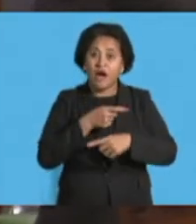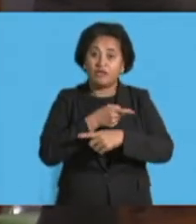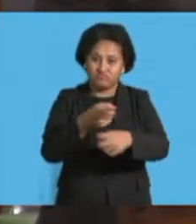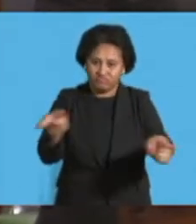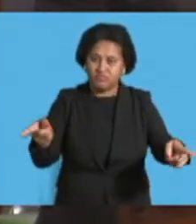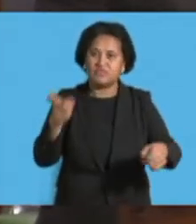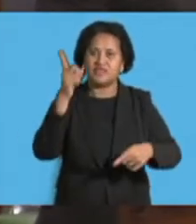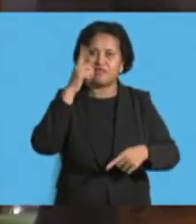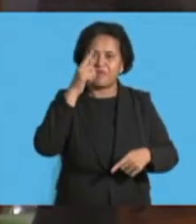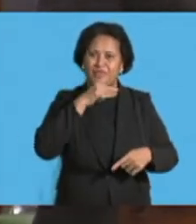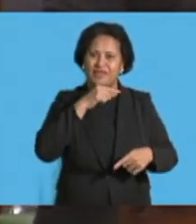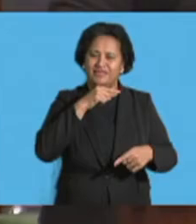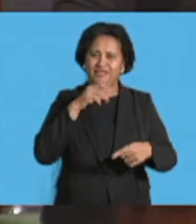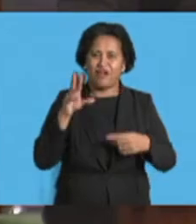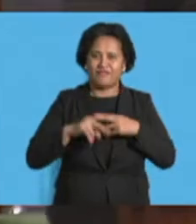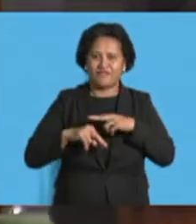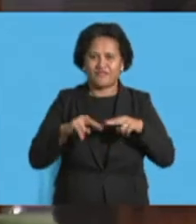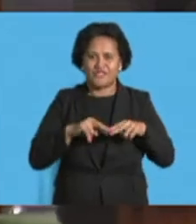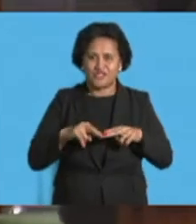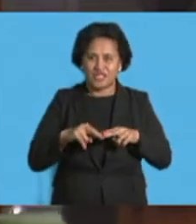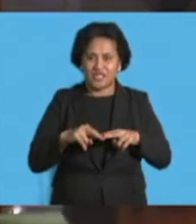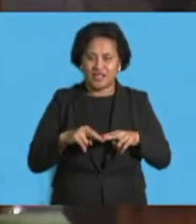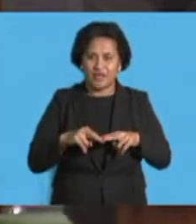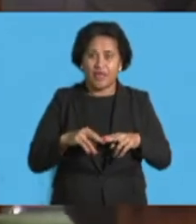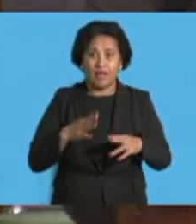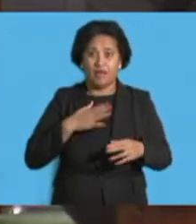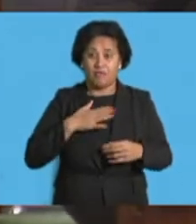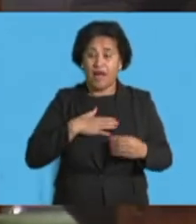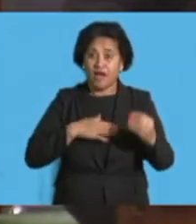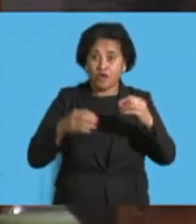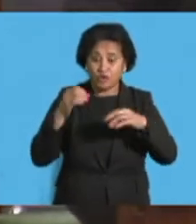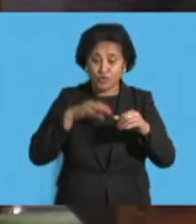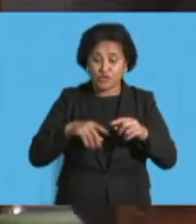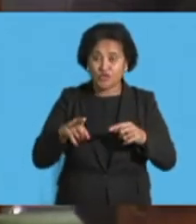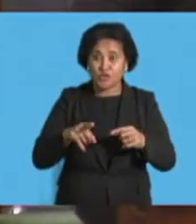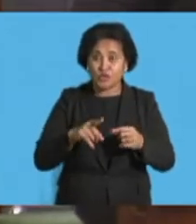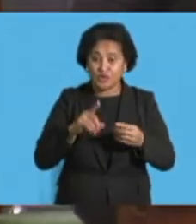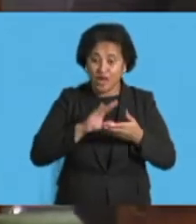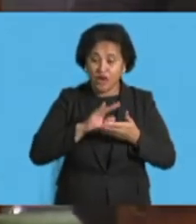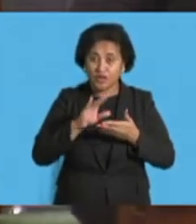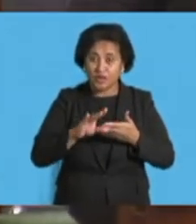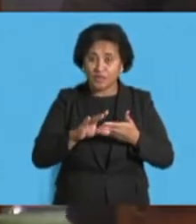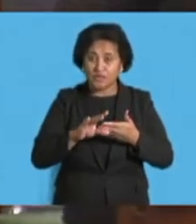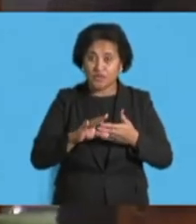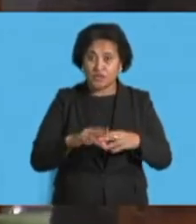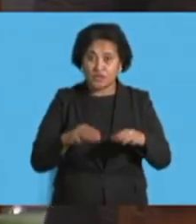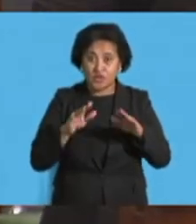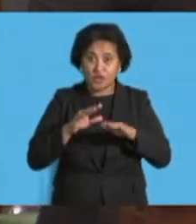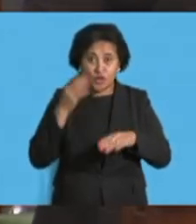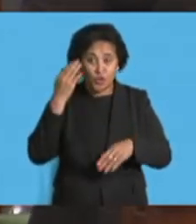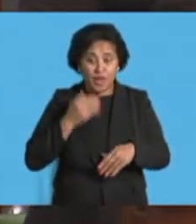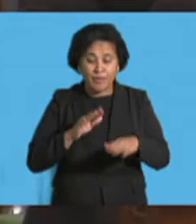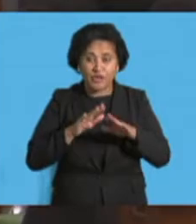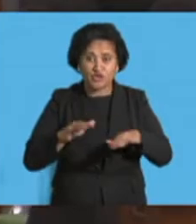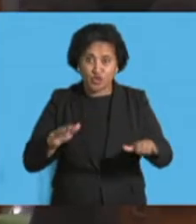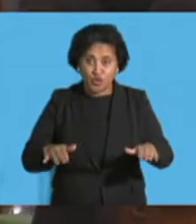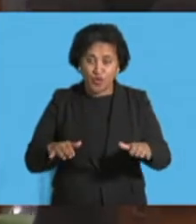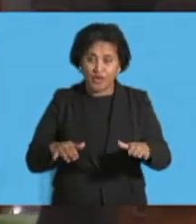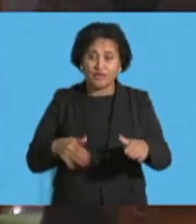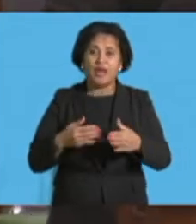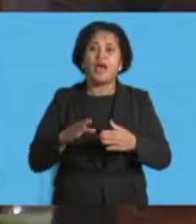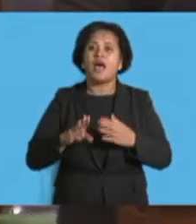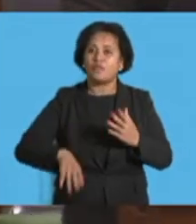above all else. And my contribution towards the allocations to the Ministry of Women, Children and Poverty Alleviation will substantiate just